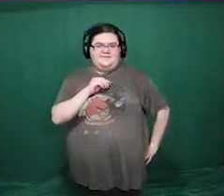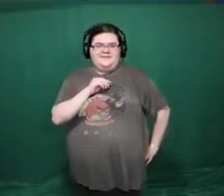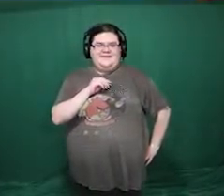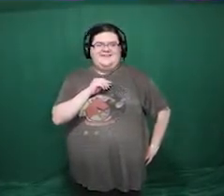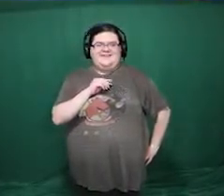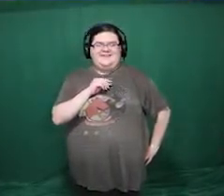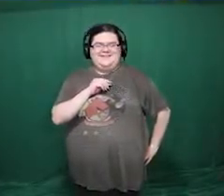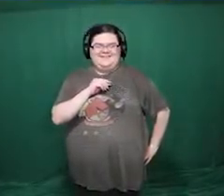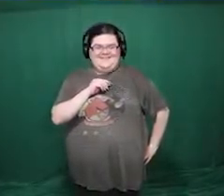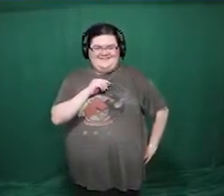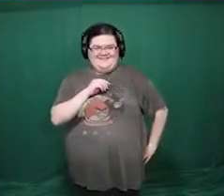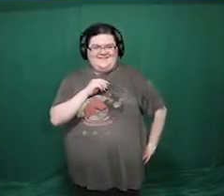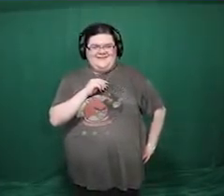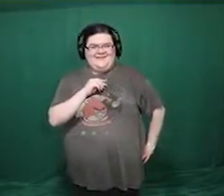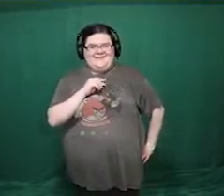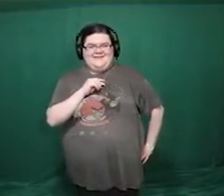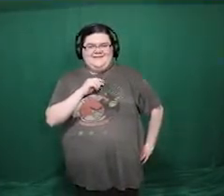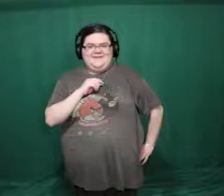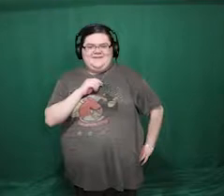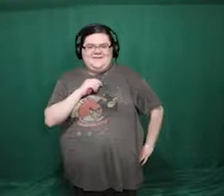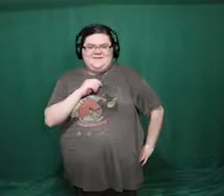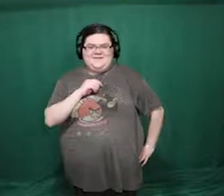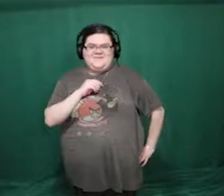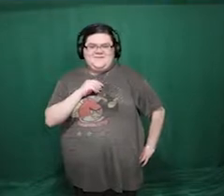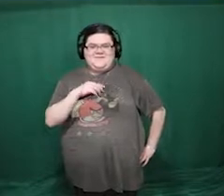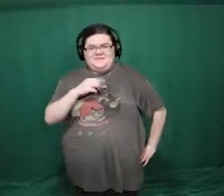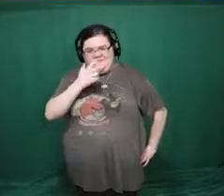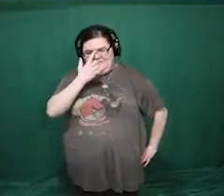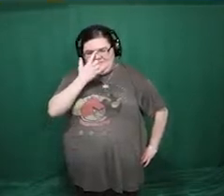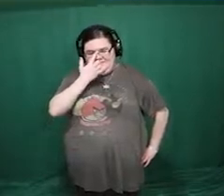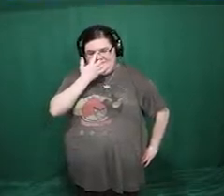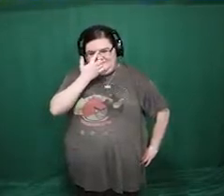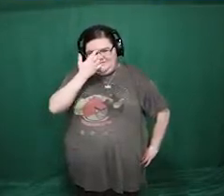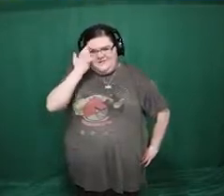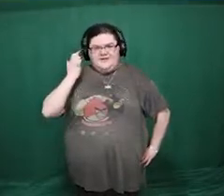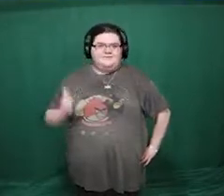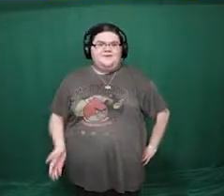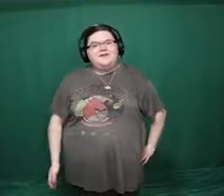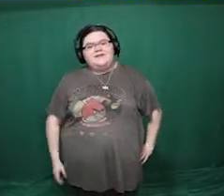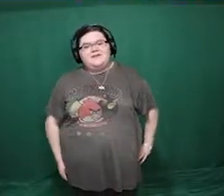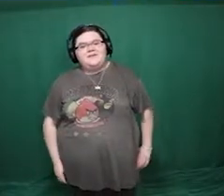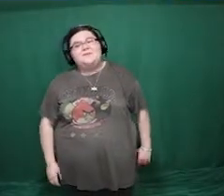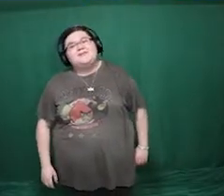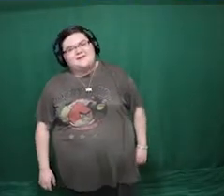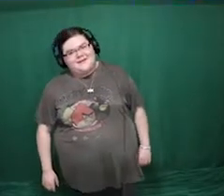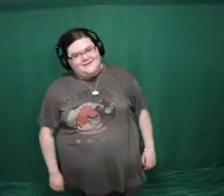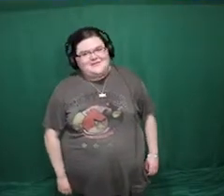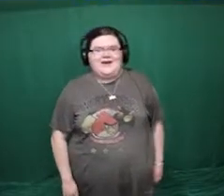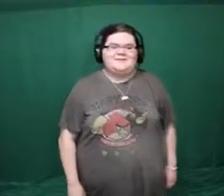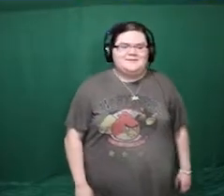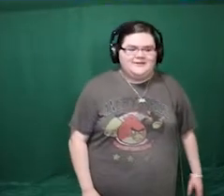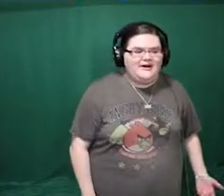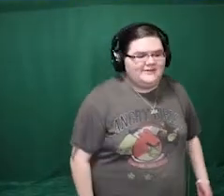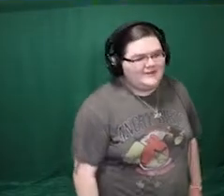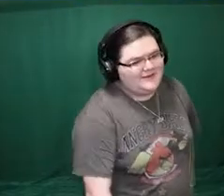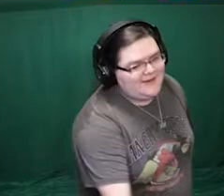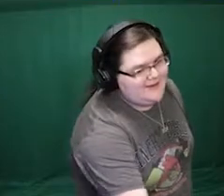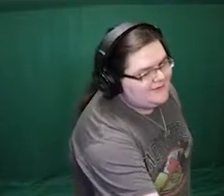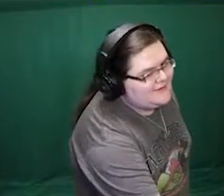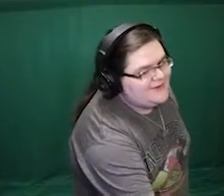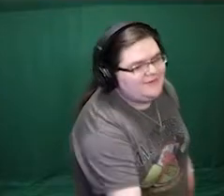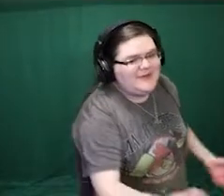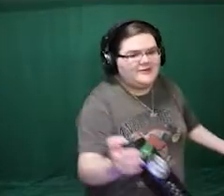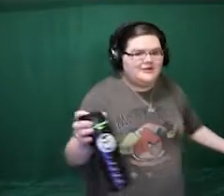shit. It's so shit. We all vexed it. It's shit. No one likes it. Yeah, it's very shit. No one likes it. It is really shit. But you gotta remember, it's a kid's game, so